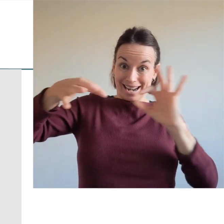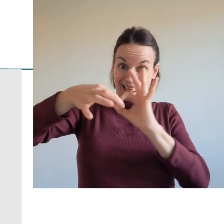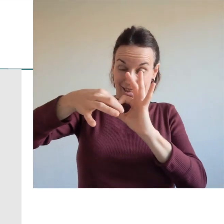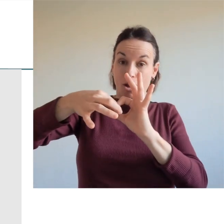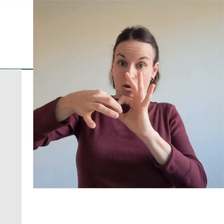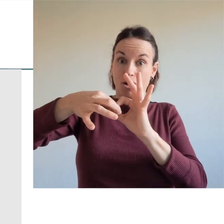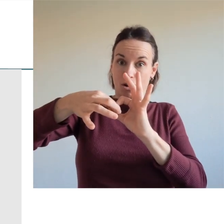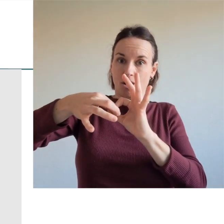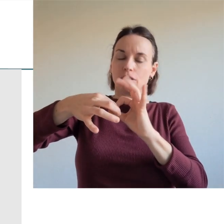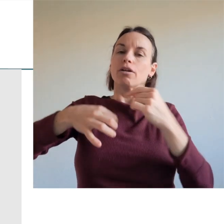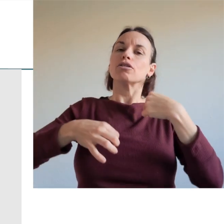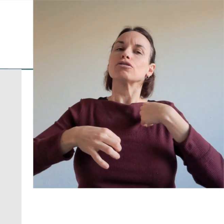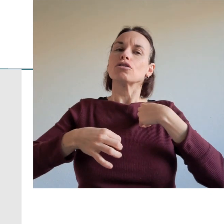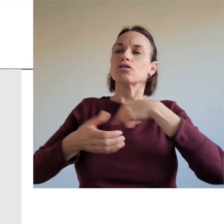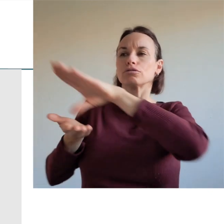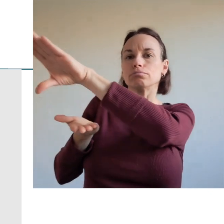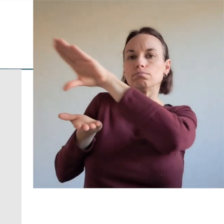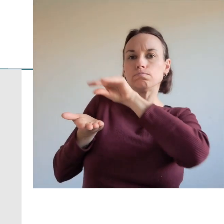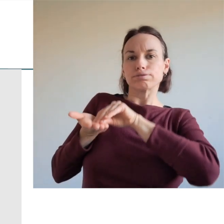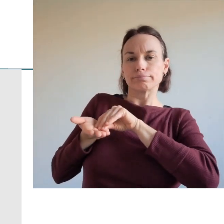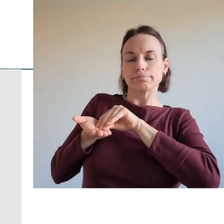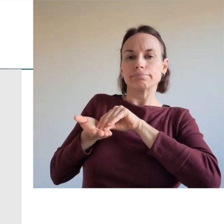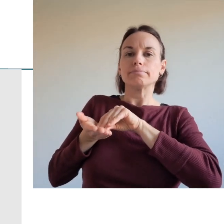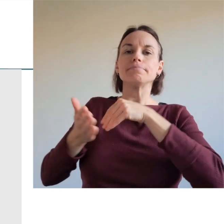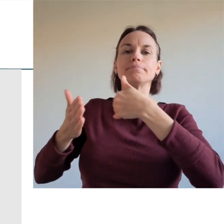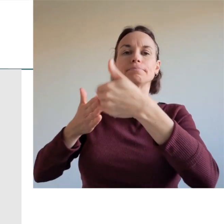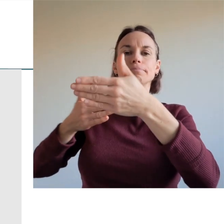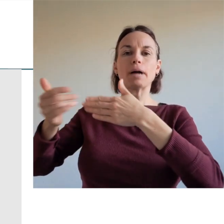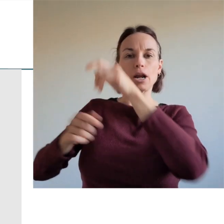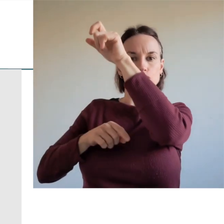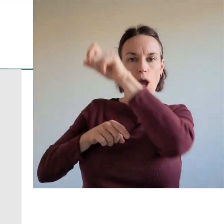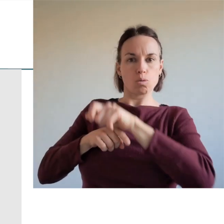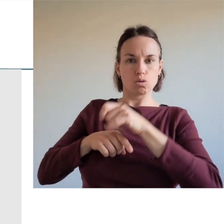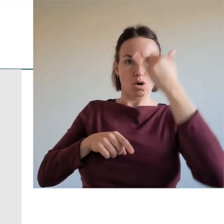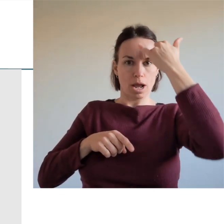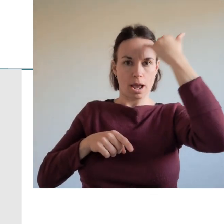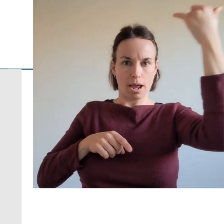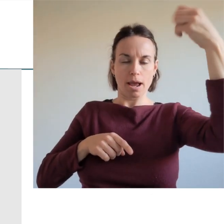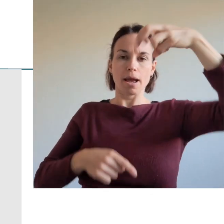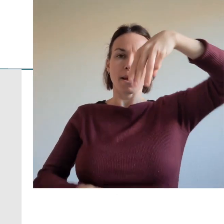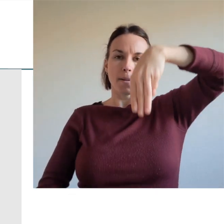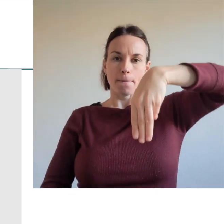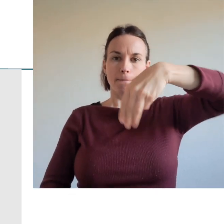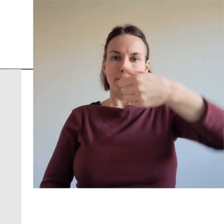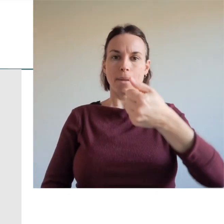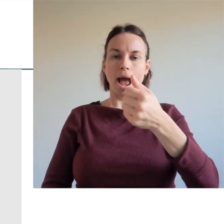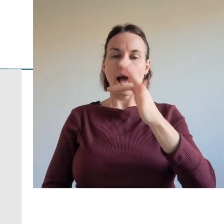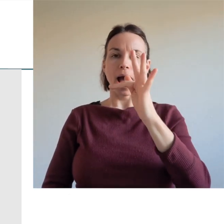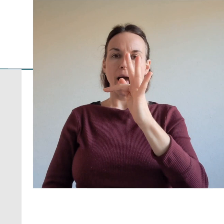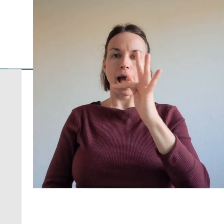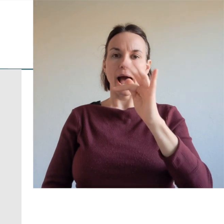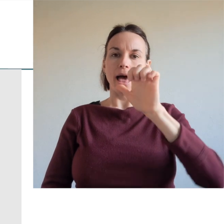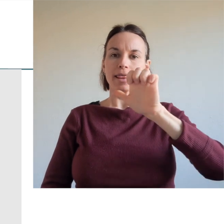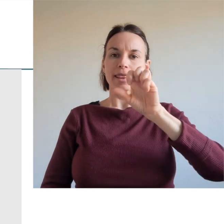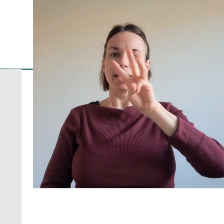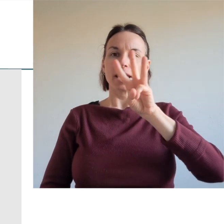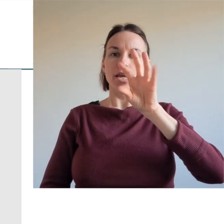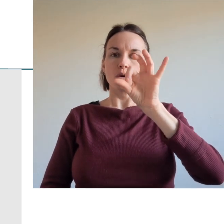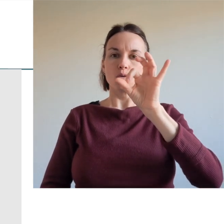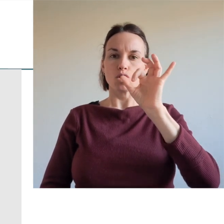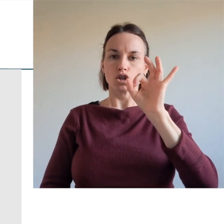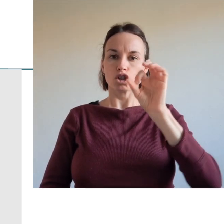encode, which have been described in the work by Mathewson 2020. So basically, in